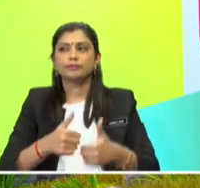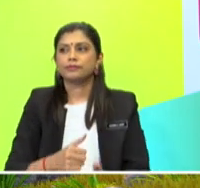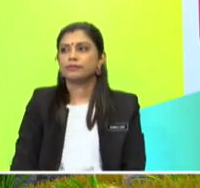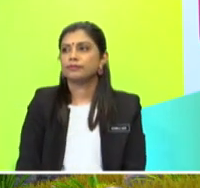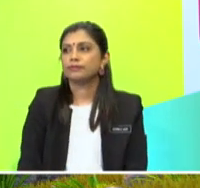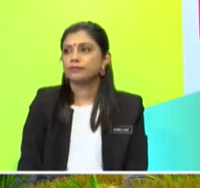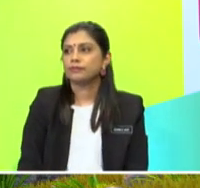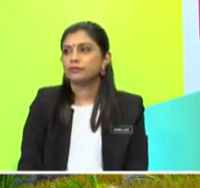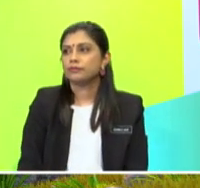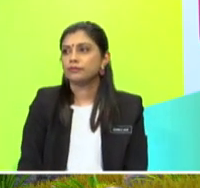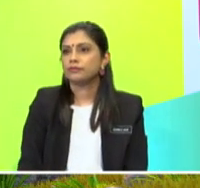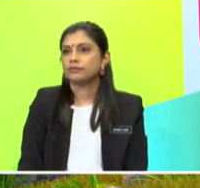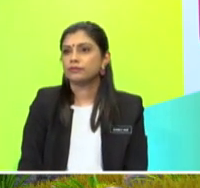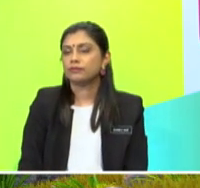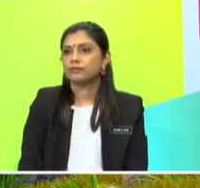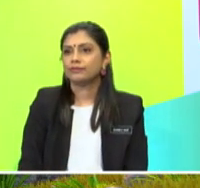G-O-O-D-J-O-B, Sean.